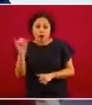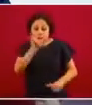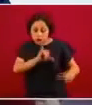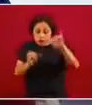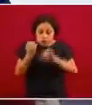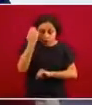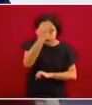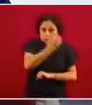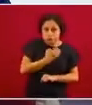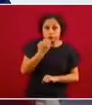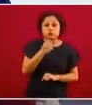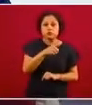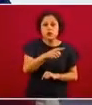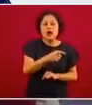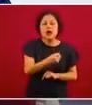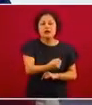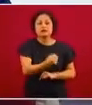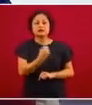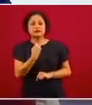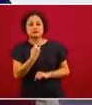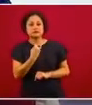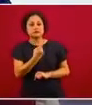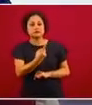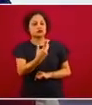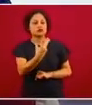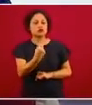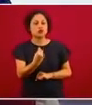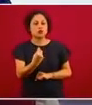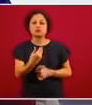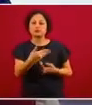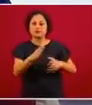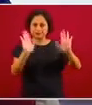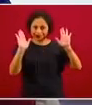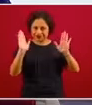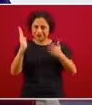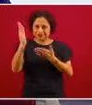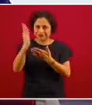which I have explained already what the suspect cases are.